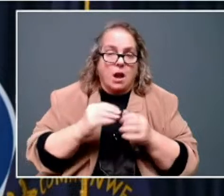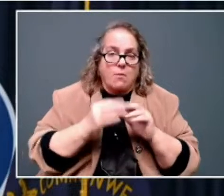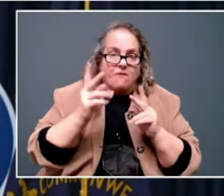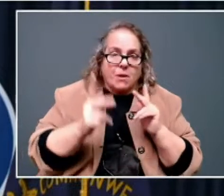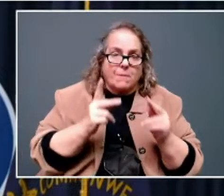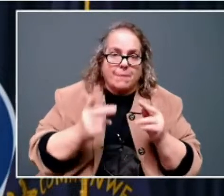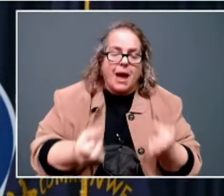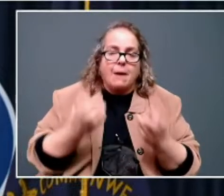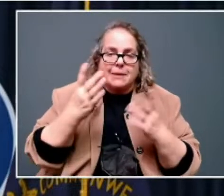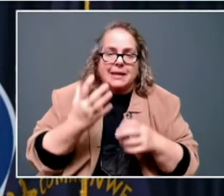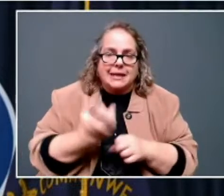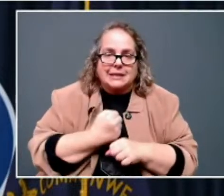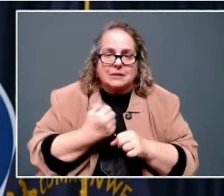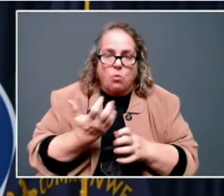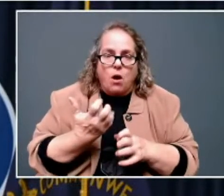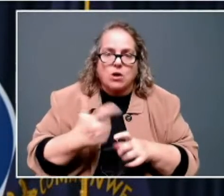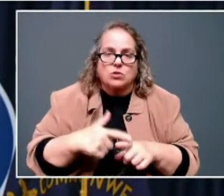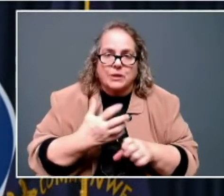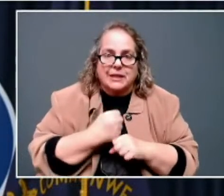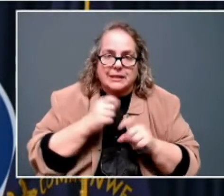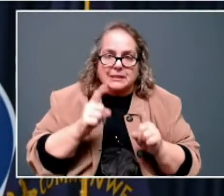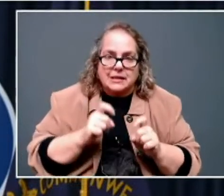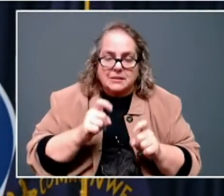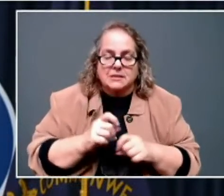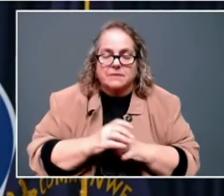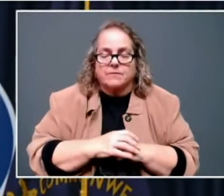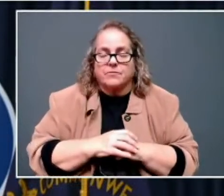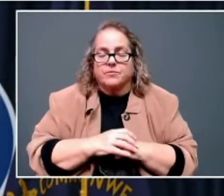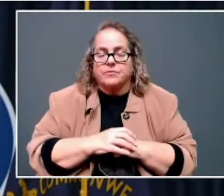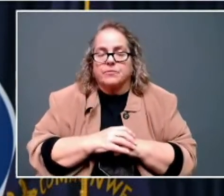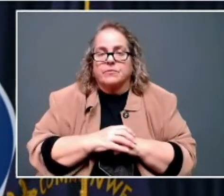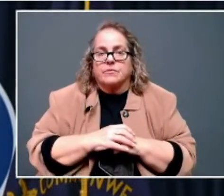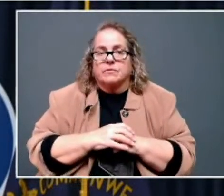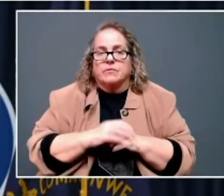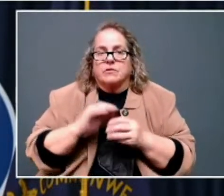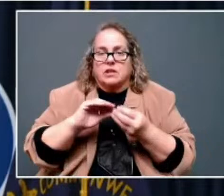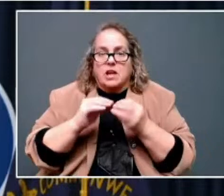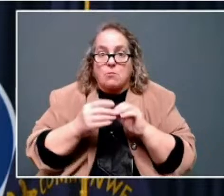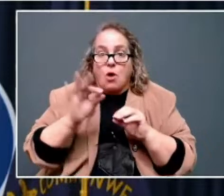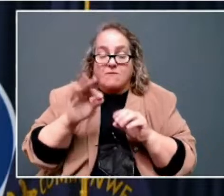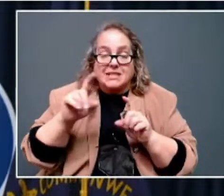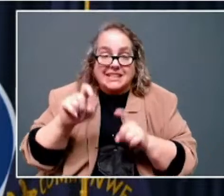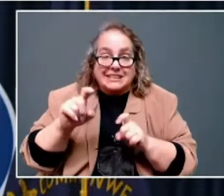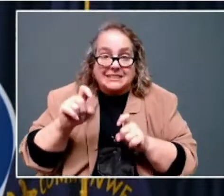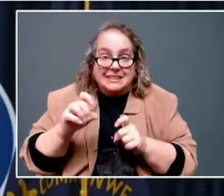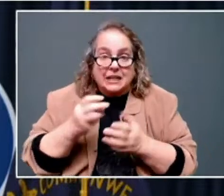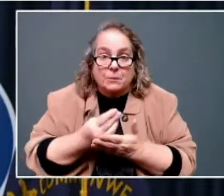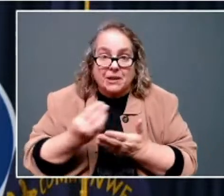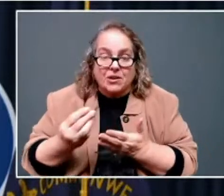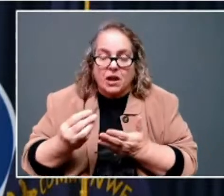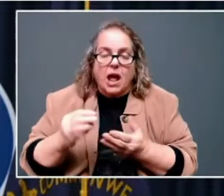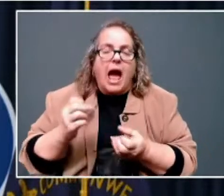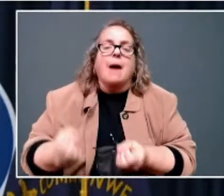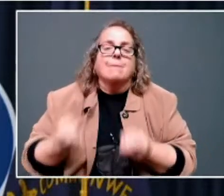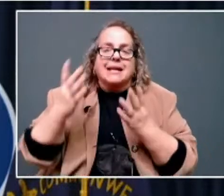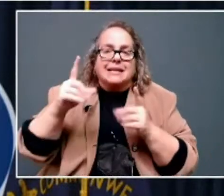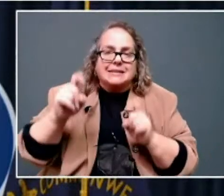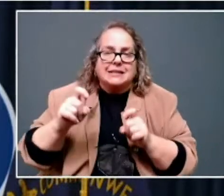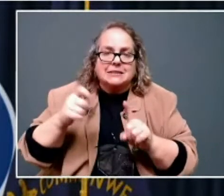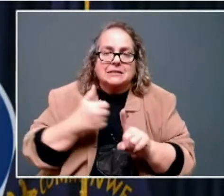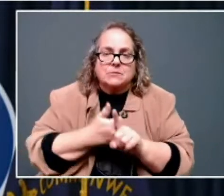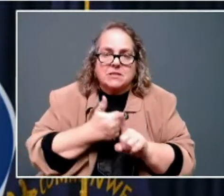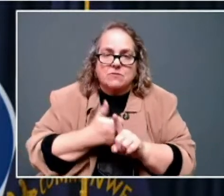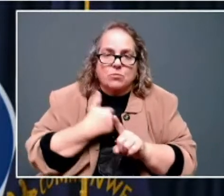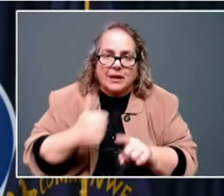tested, the amount of testing materials, the amount of tests themselves that we can get, and what